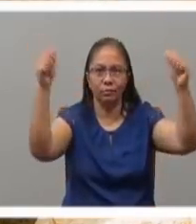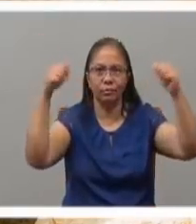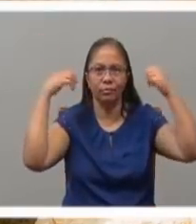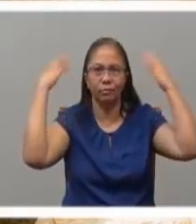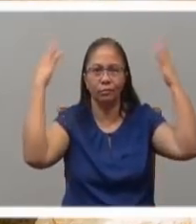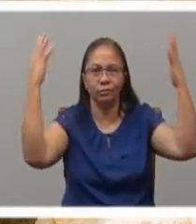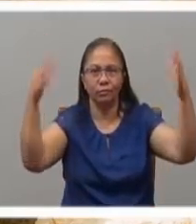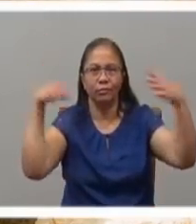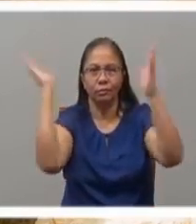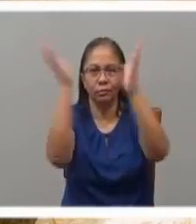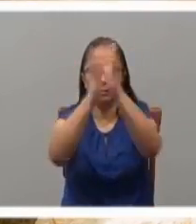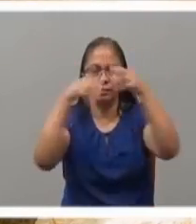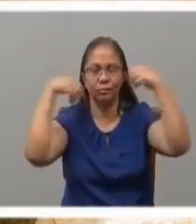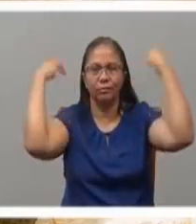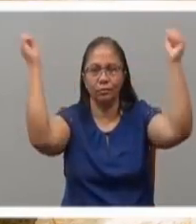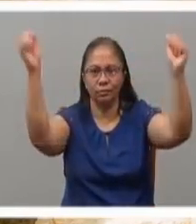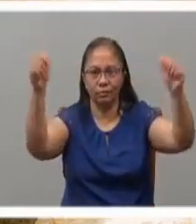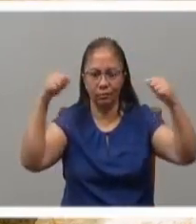Alleluia,